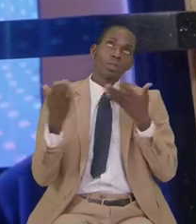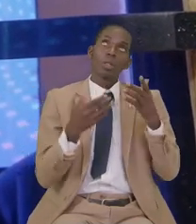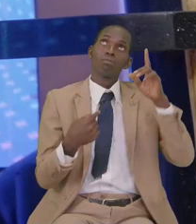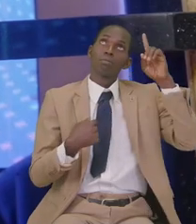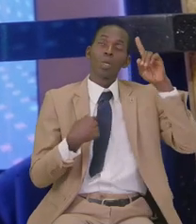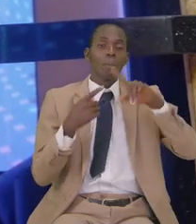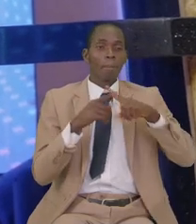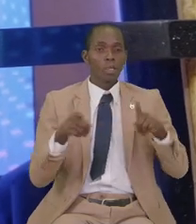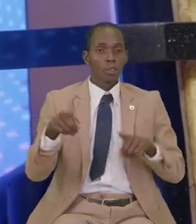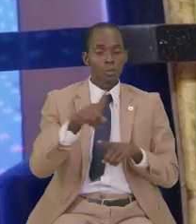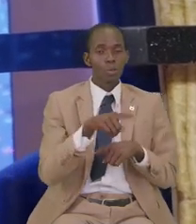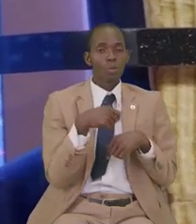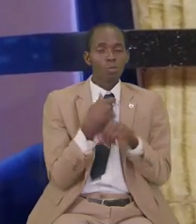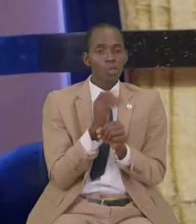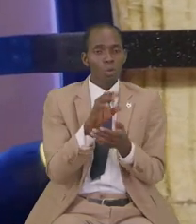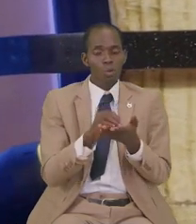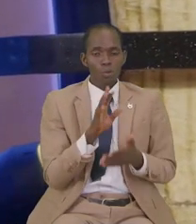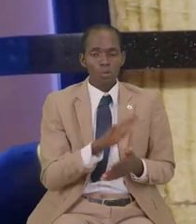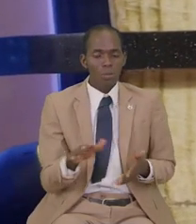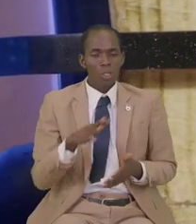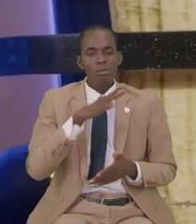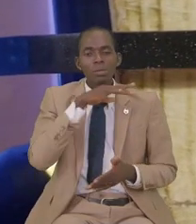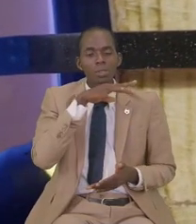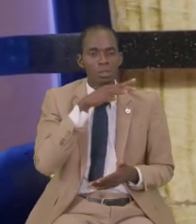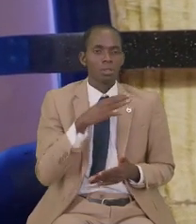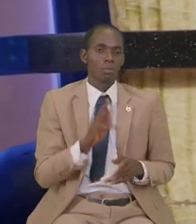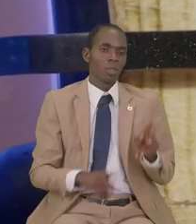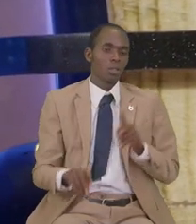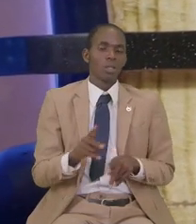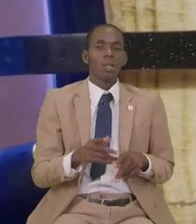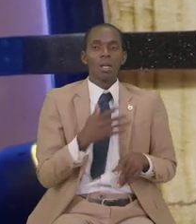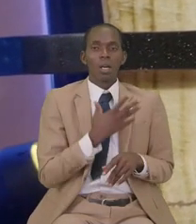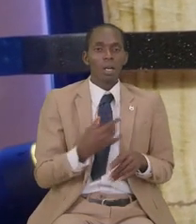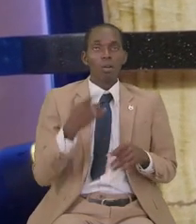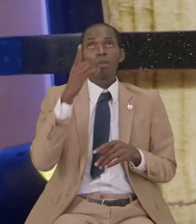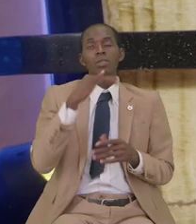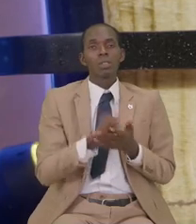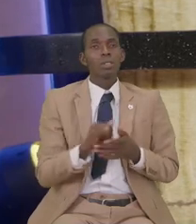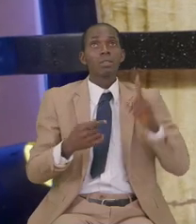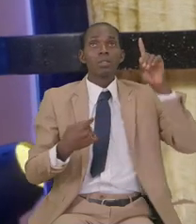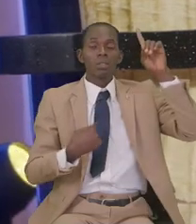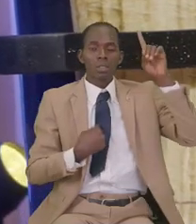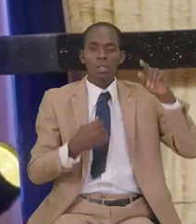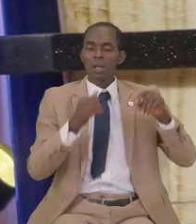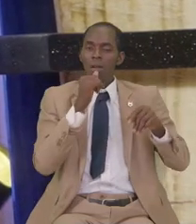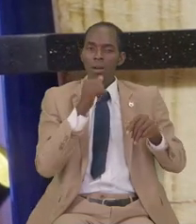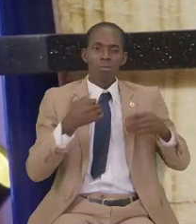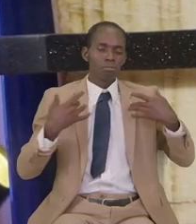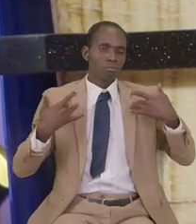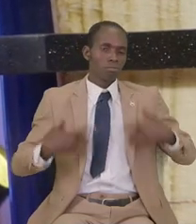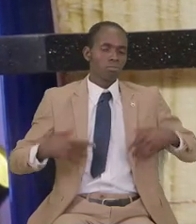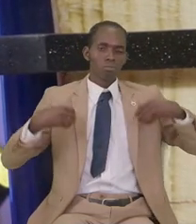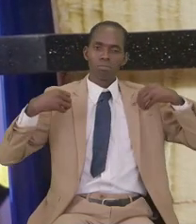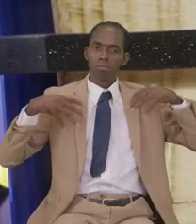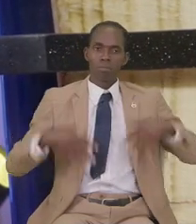you corrupted even your own children. He said, I am pressed under you as a cat is